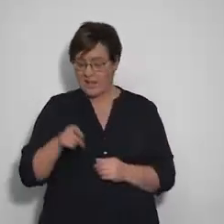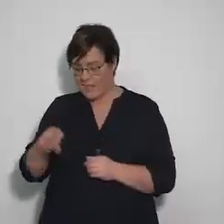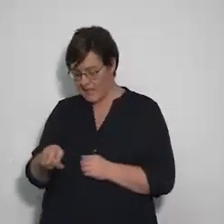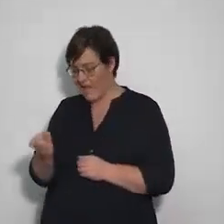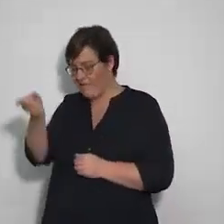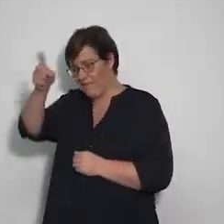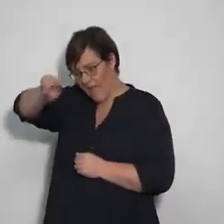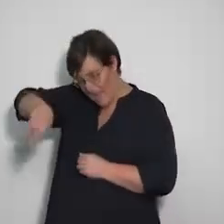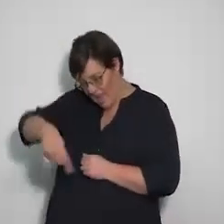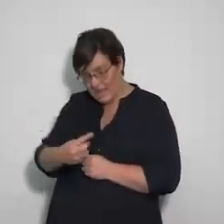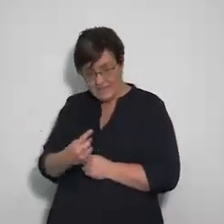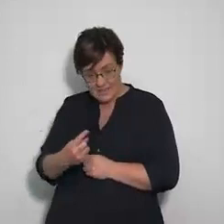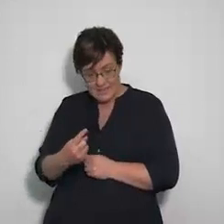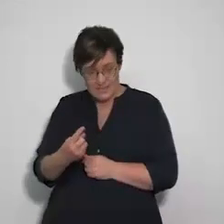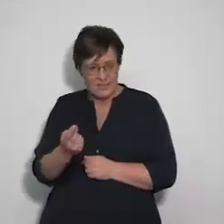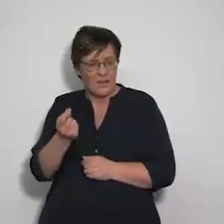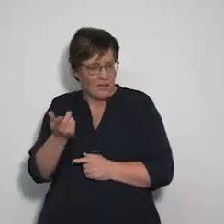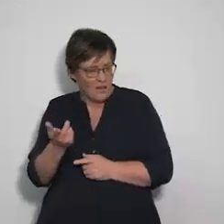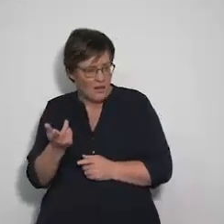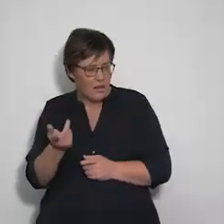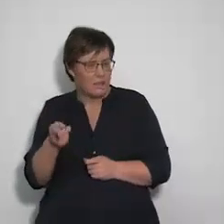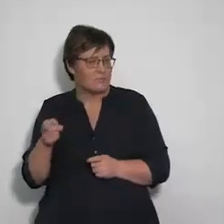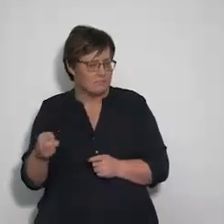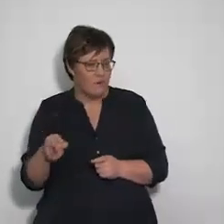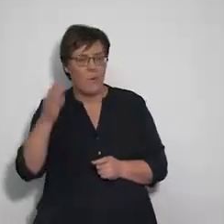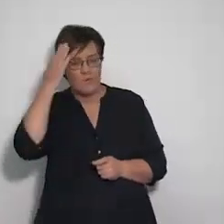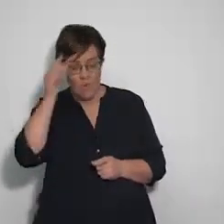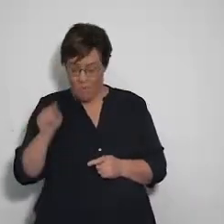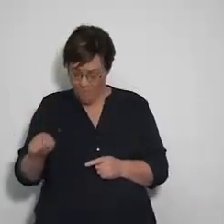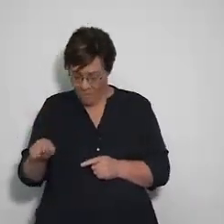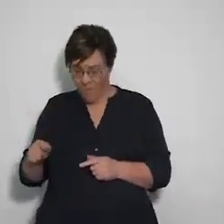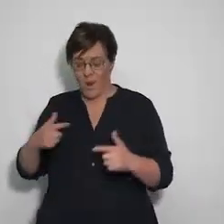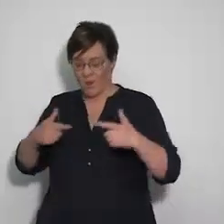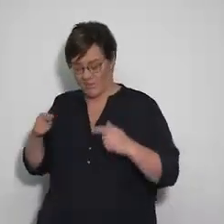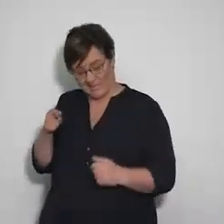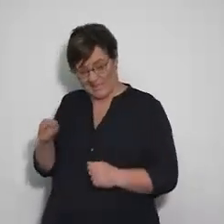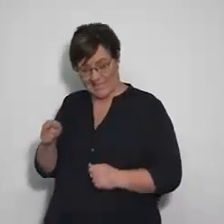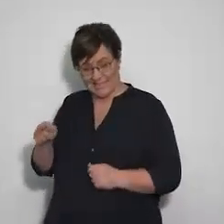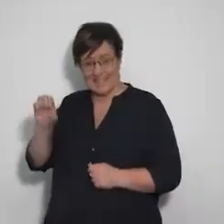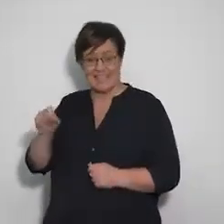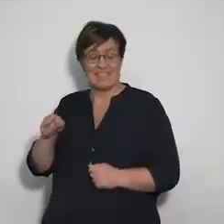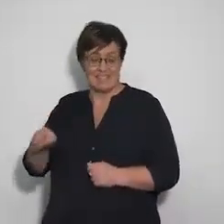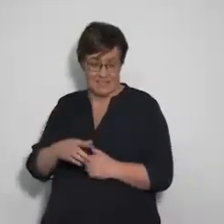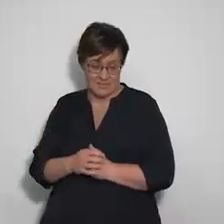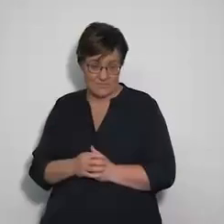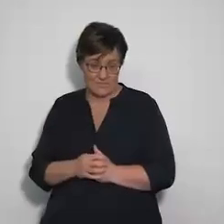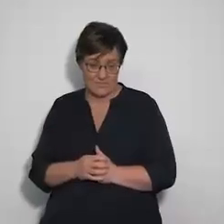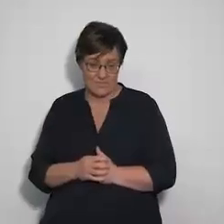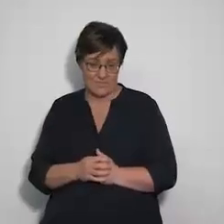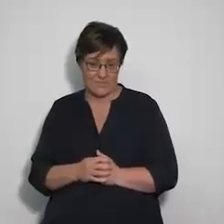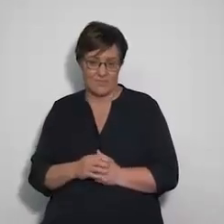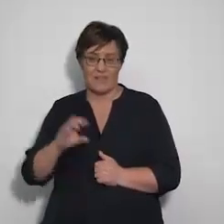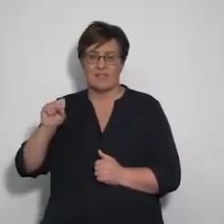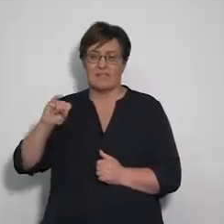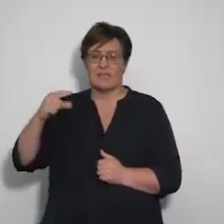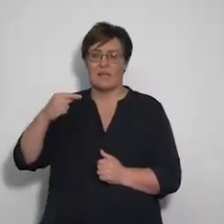shape and one has a more S shape, you know that the logistic growth curve is going to